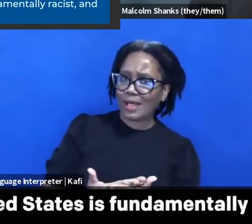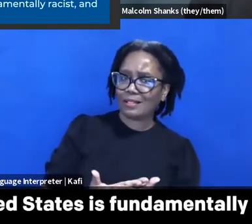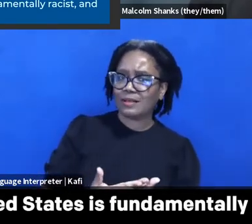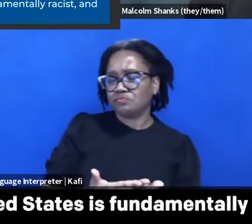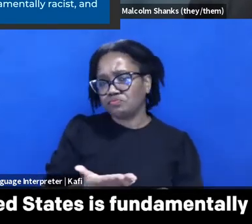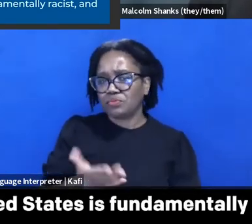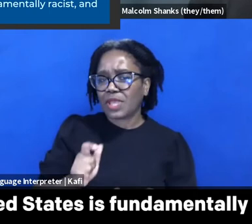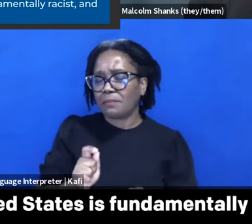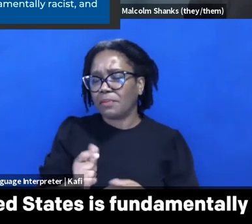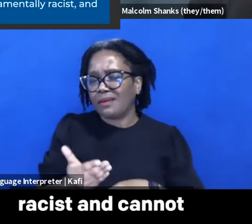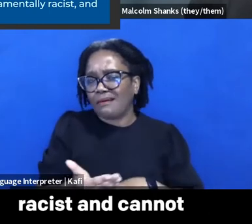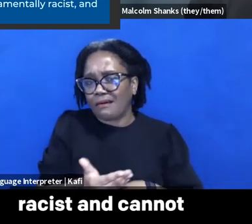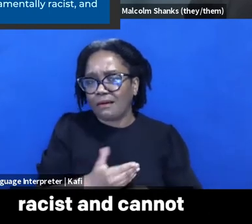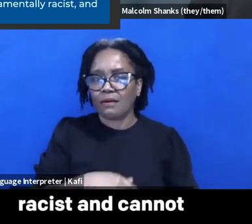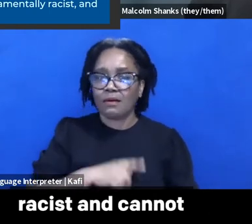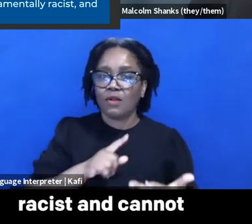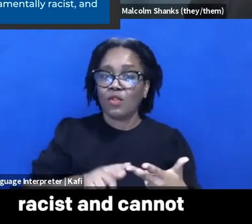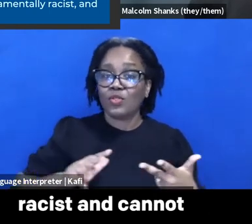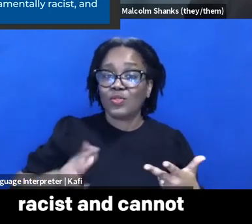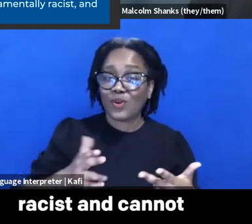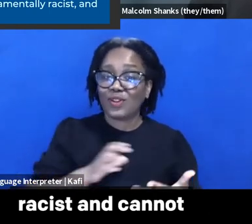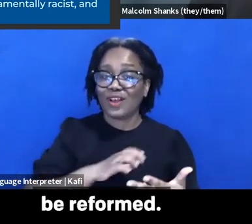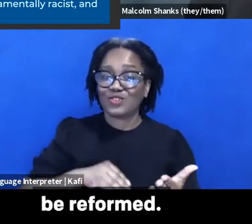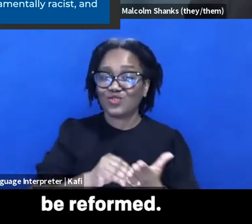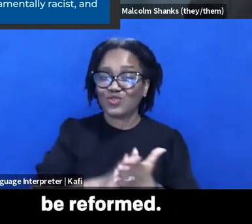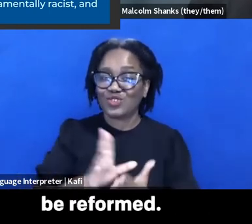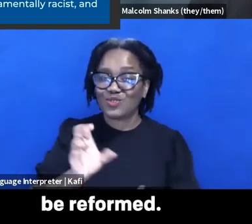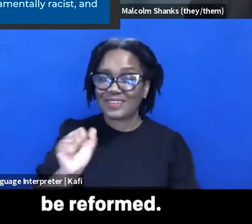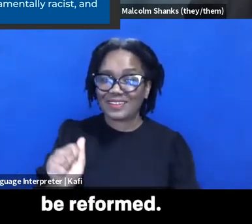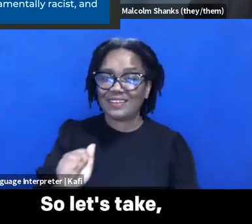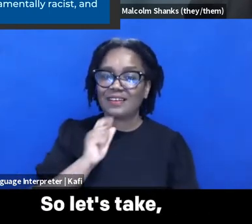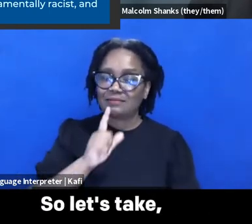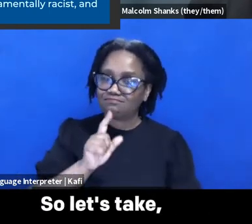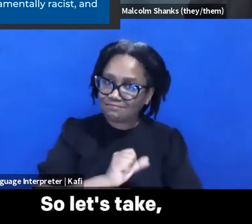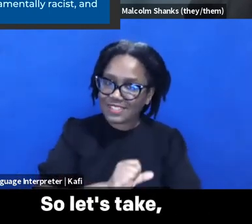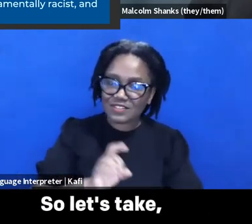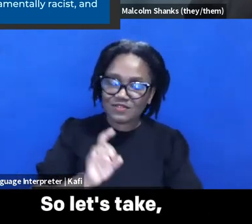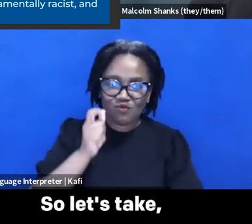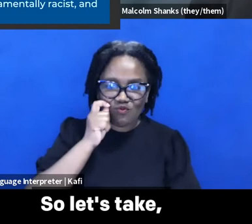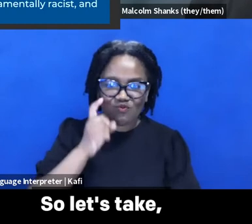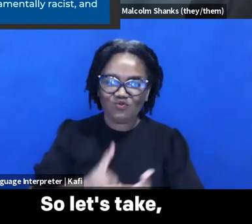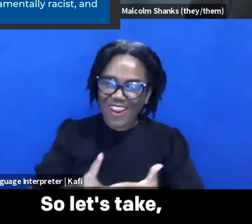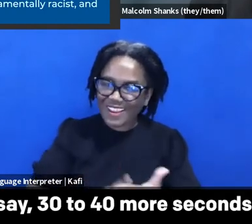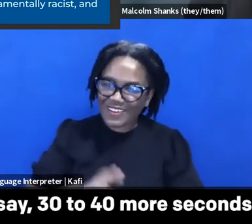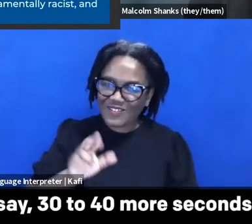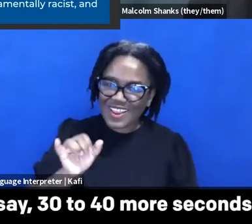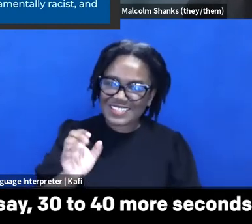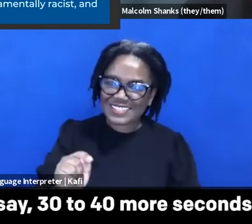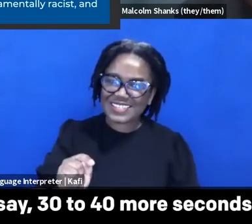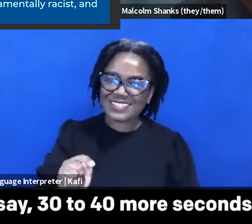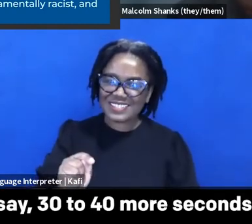And fourth, the Constitution of the United States is fundamentally racist and cannot be reformed. So let's